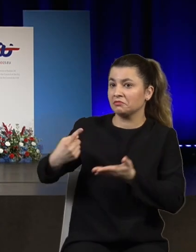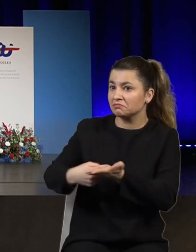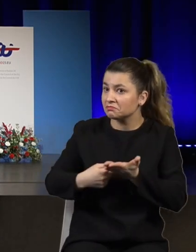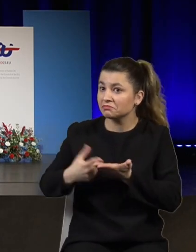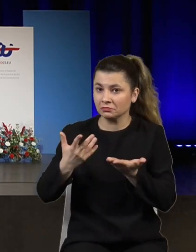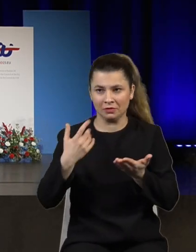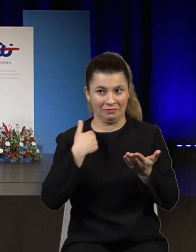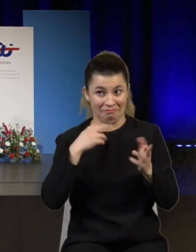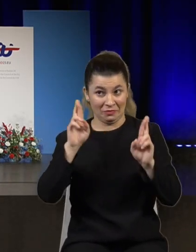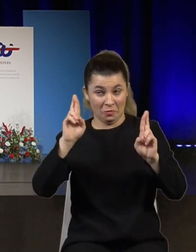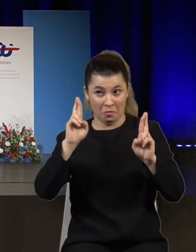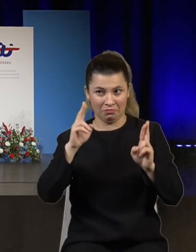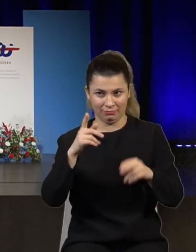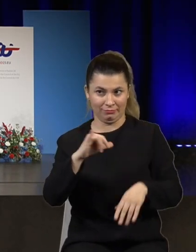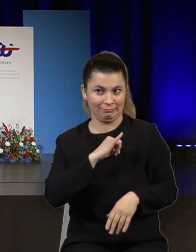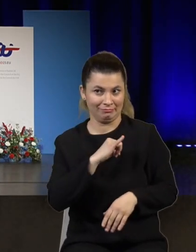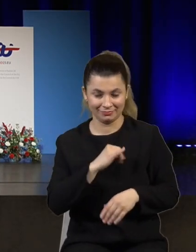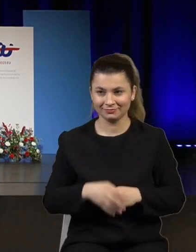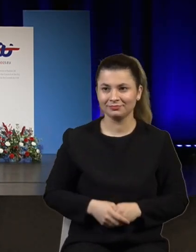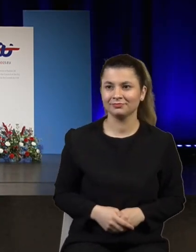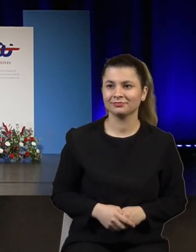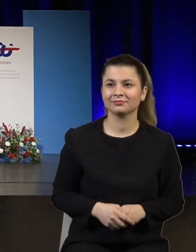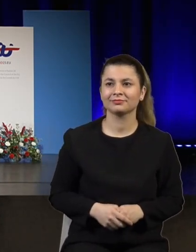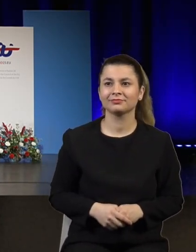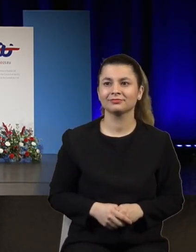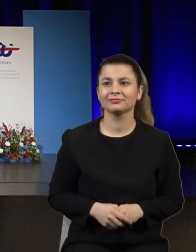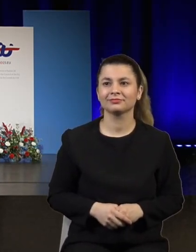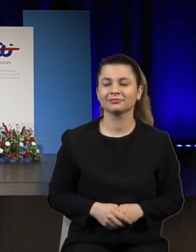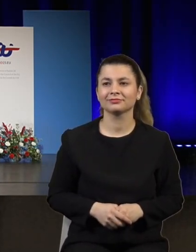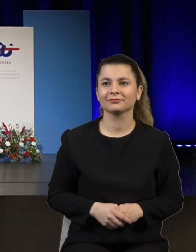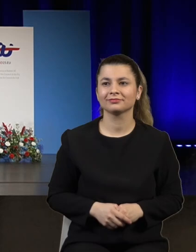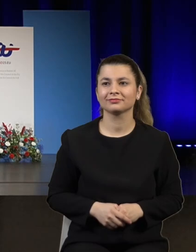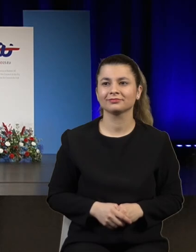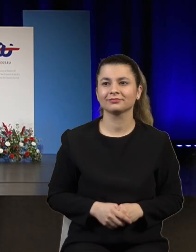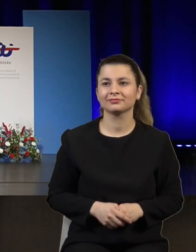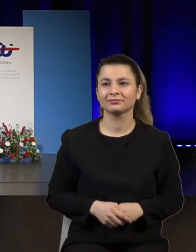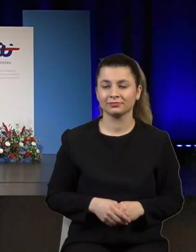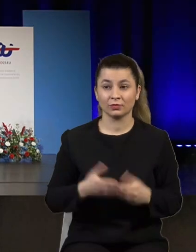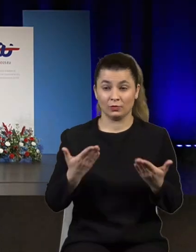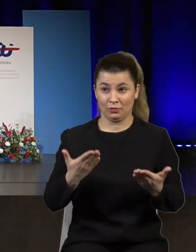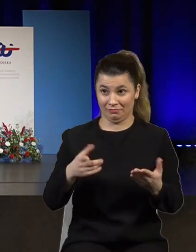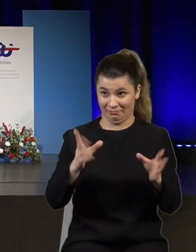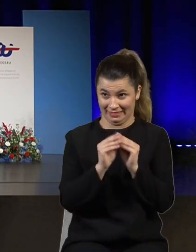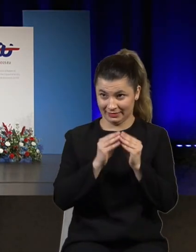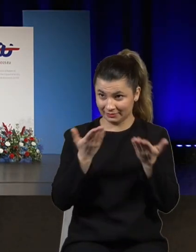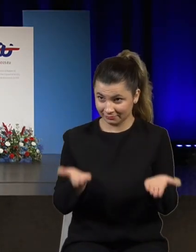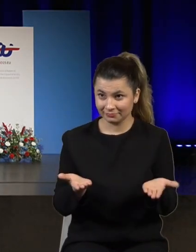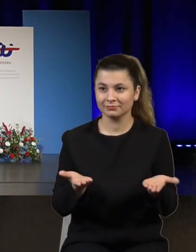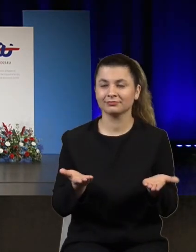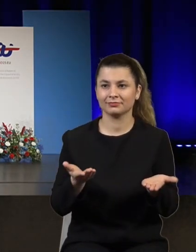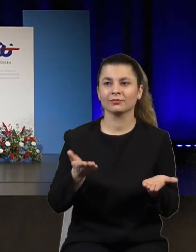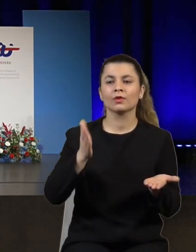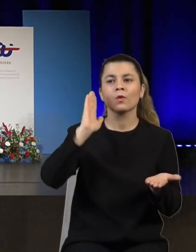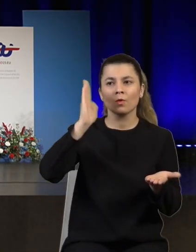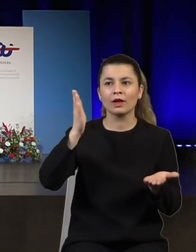Today's meeting will be graphically recorded for us by Mrs. Barbara Grzegorzewska, and the